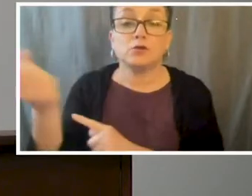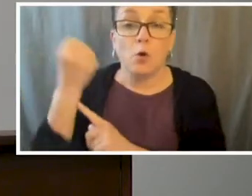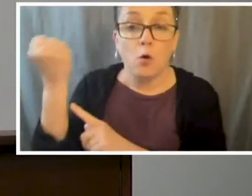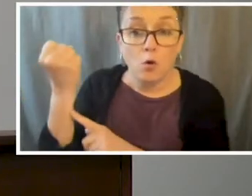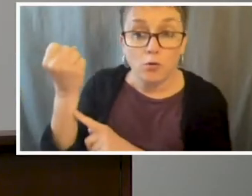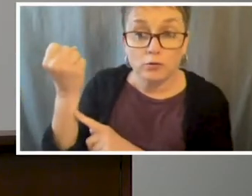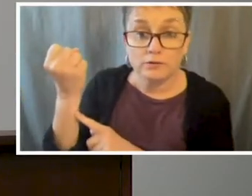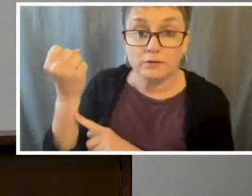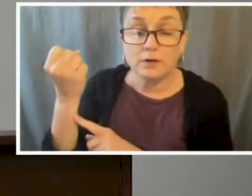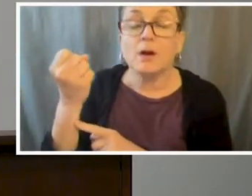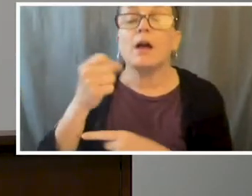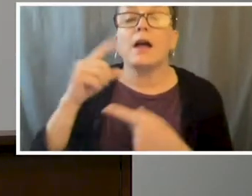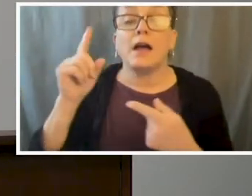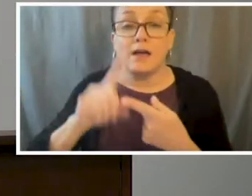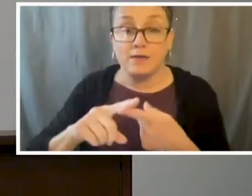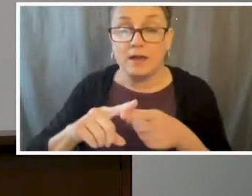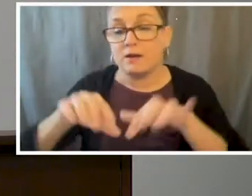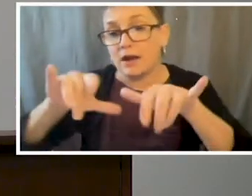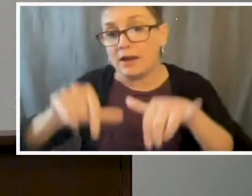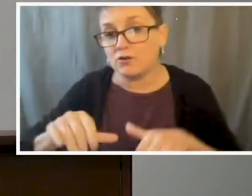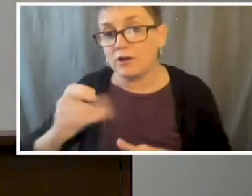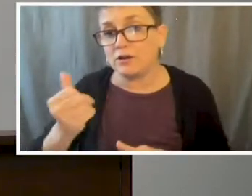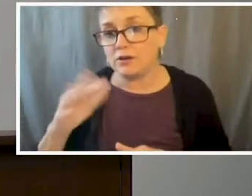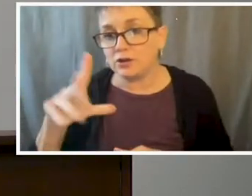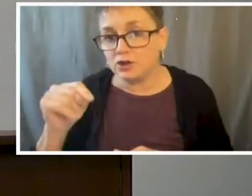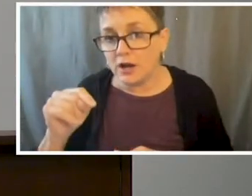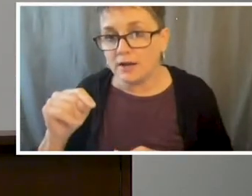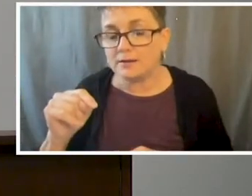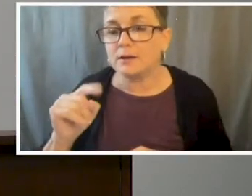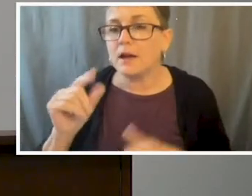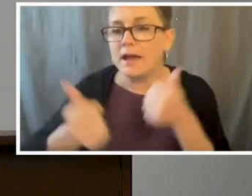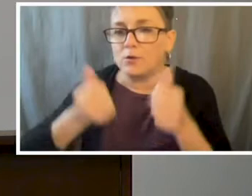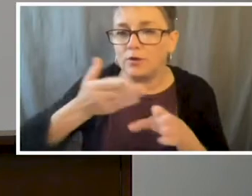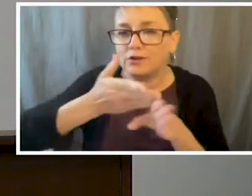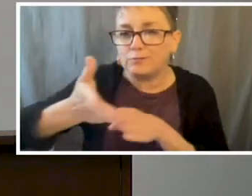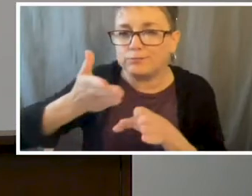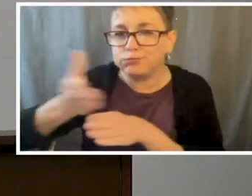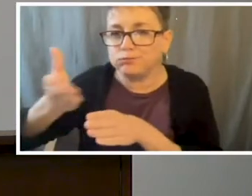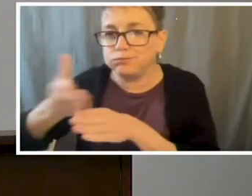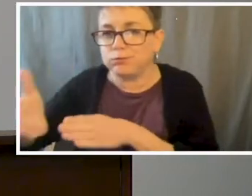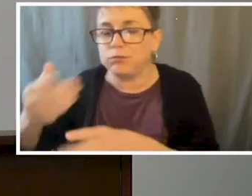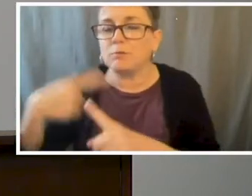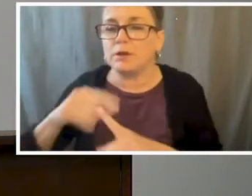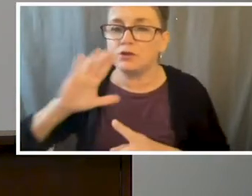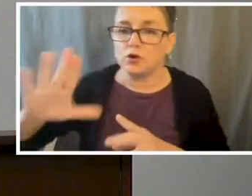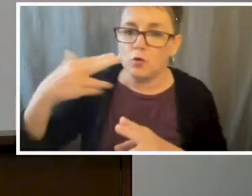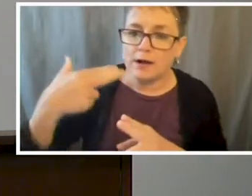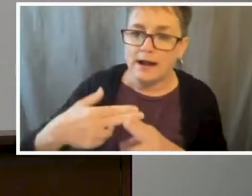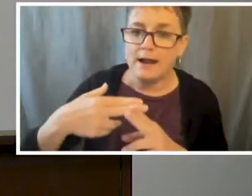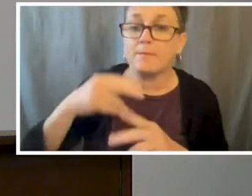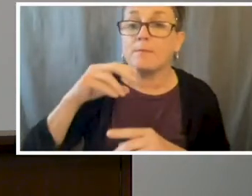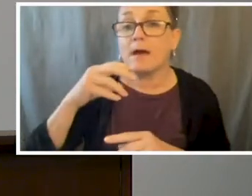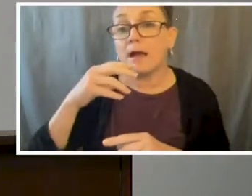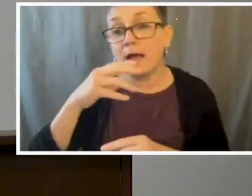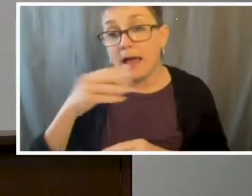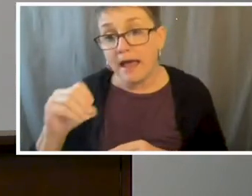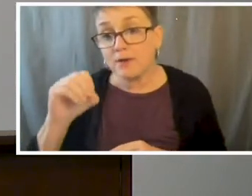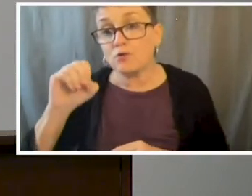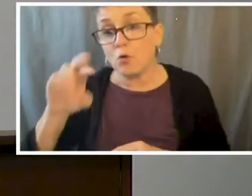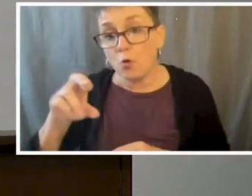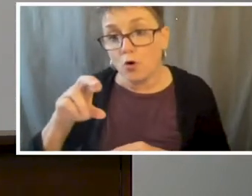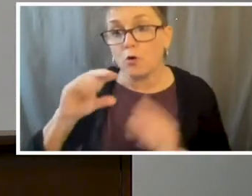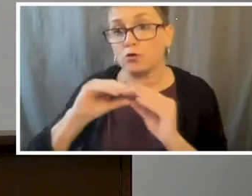area, along with your name and the organization you're representing, if applicable. We will address all